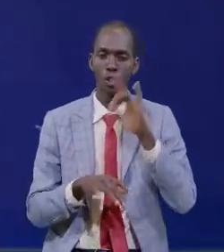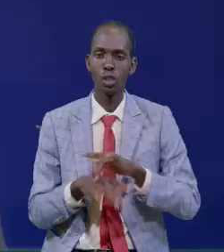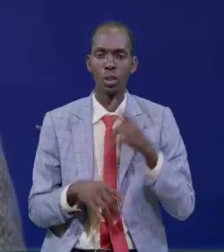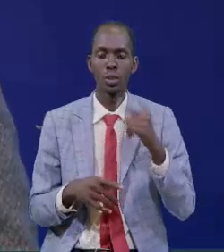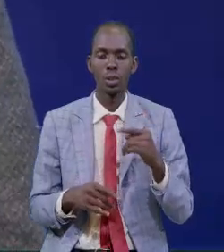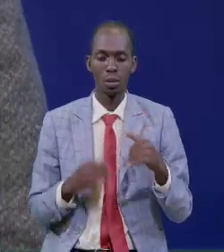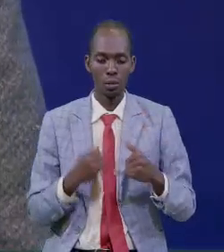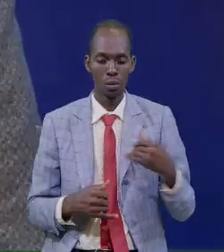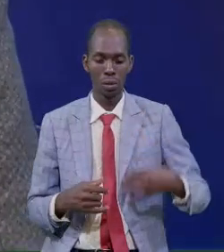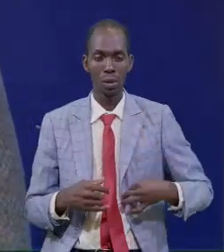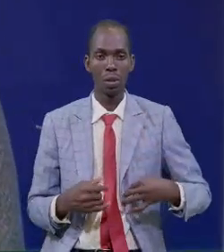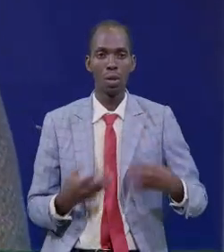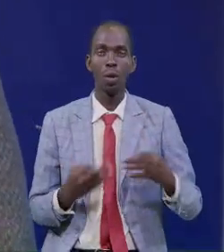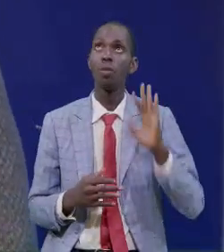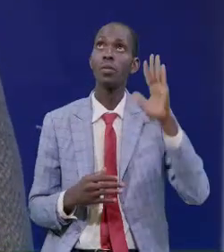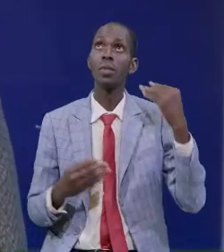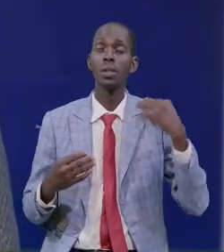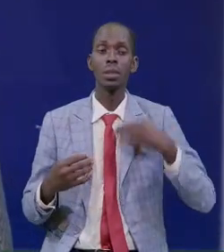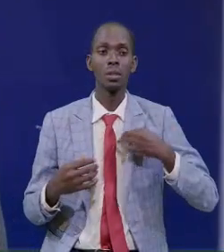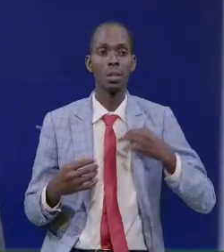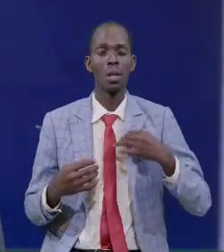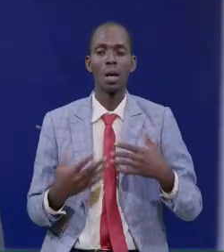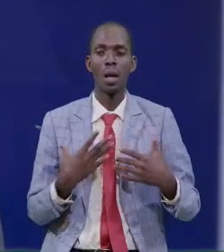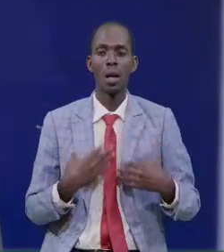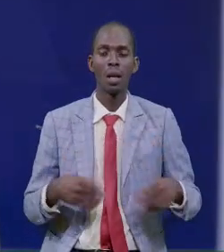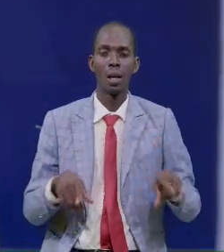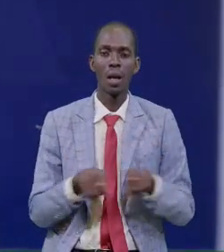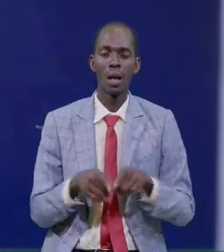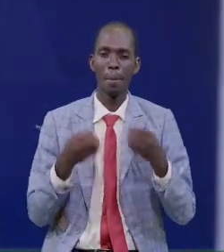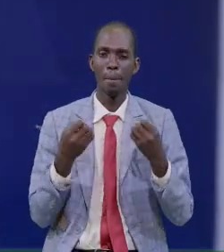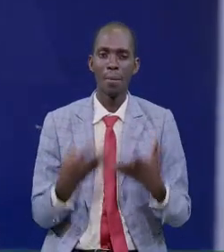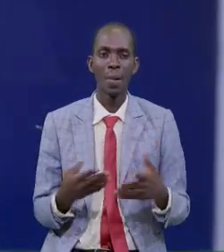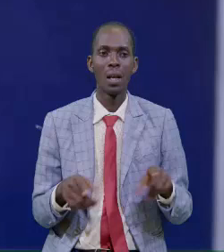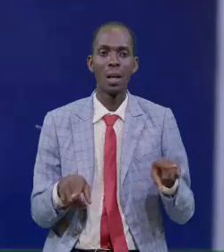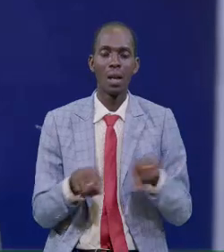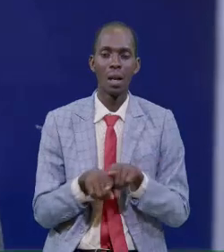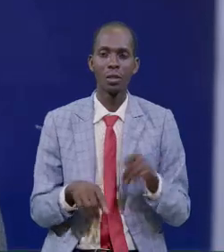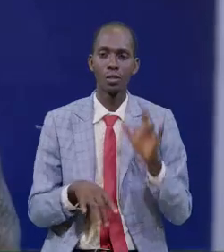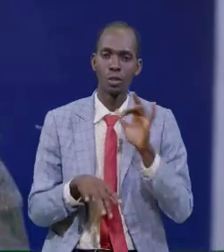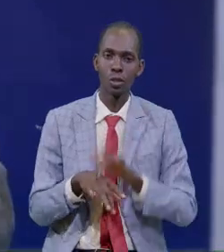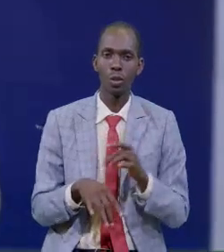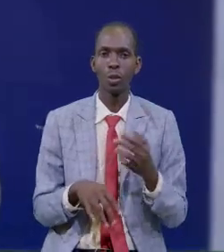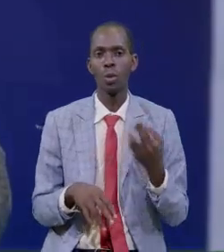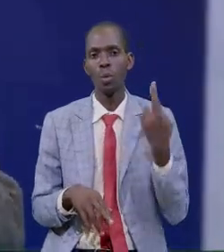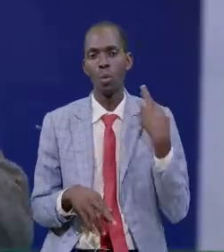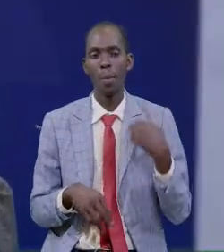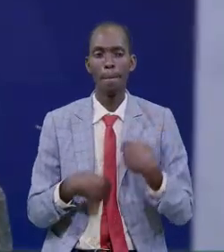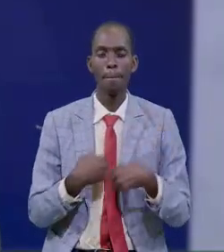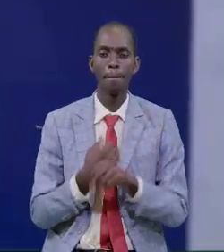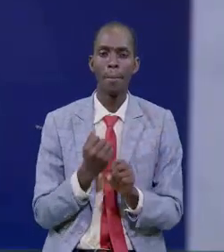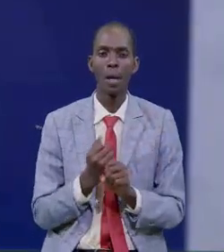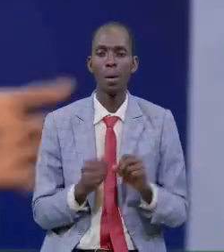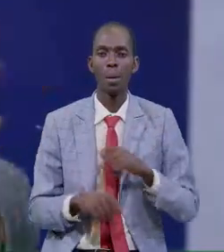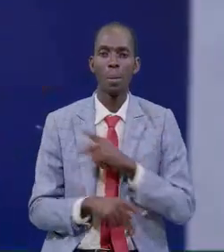his garment, and as many as touched were made